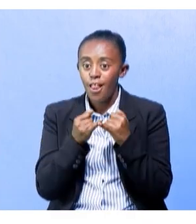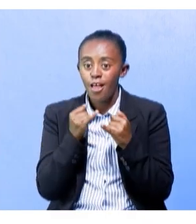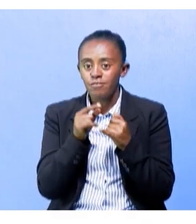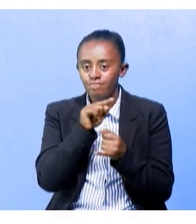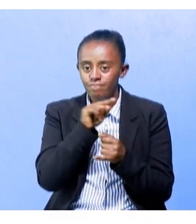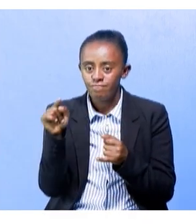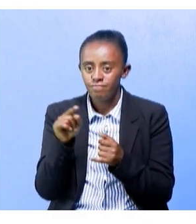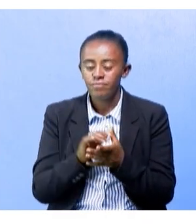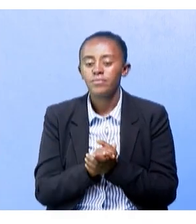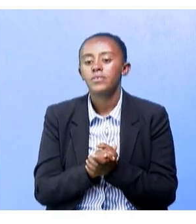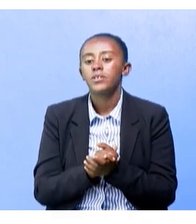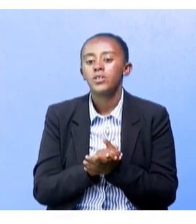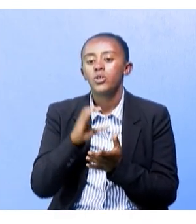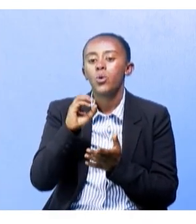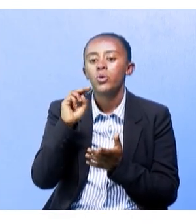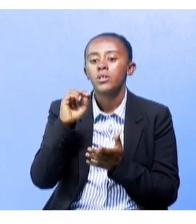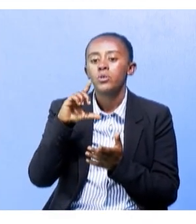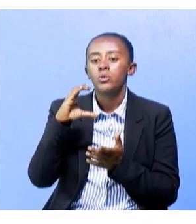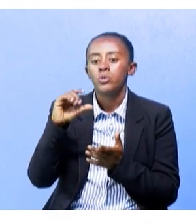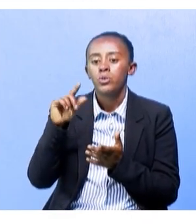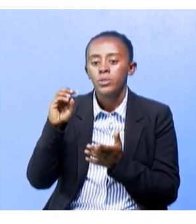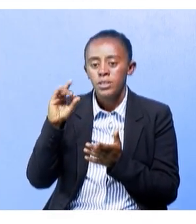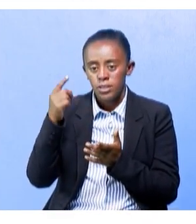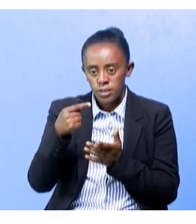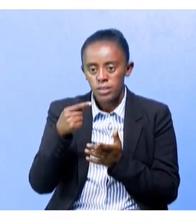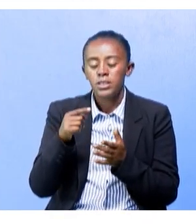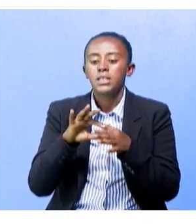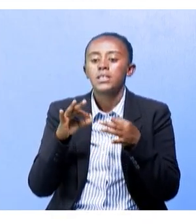is concluding sentence.